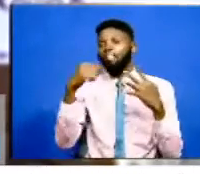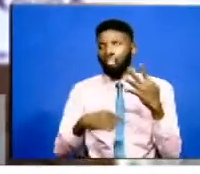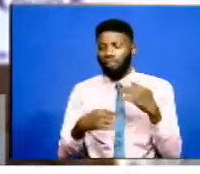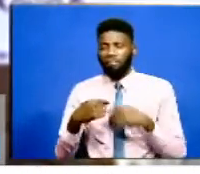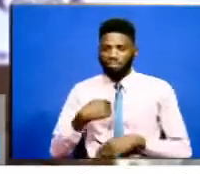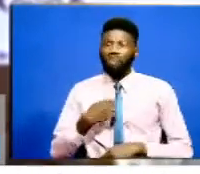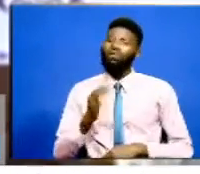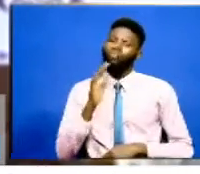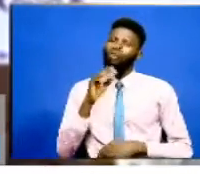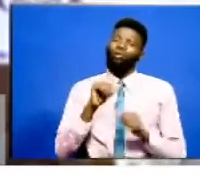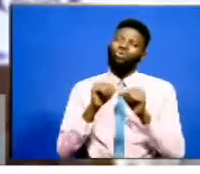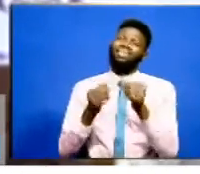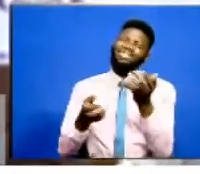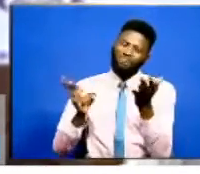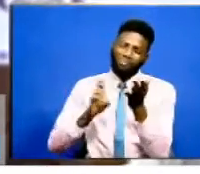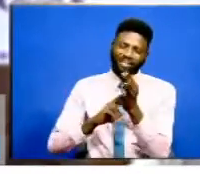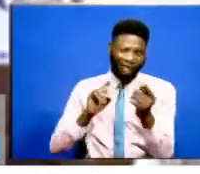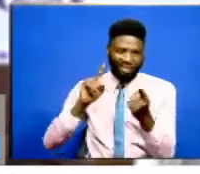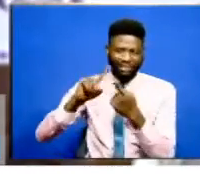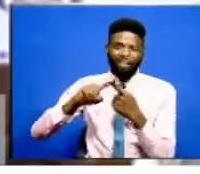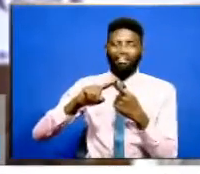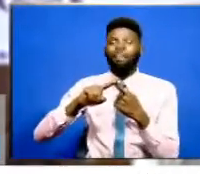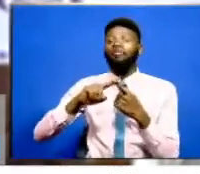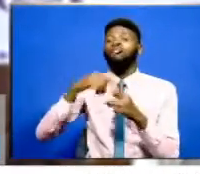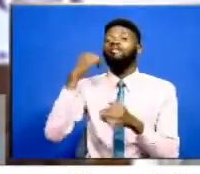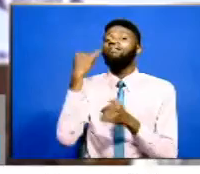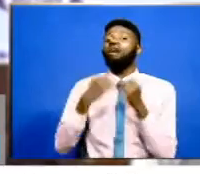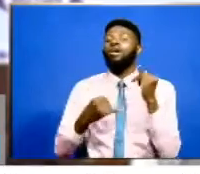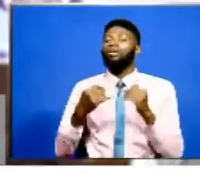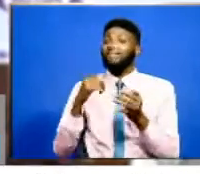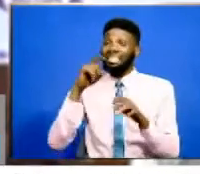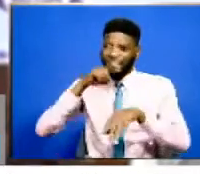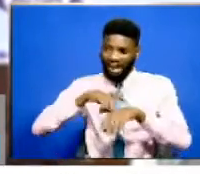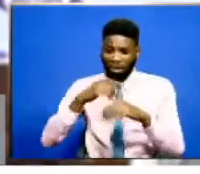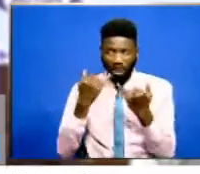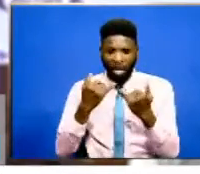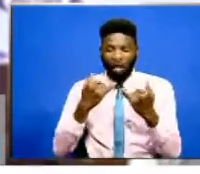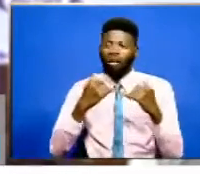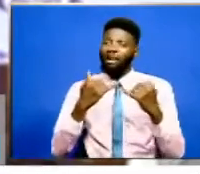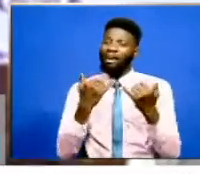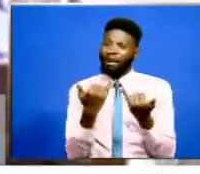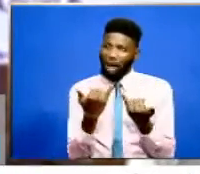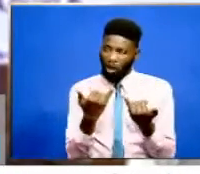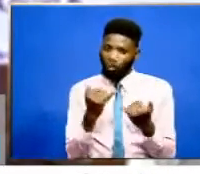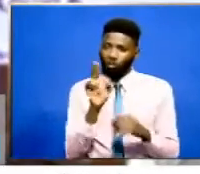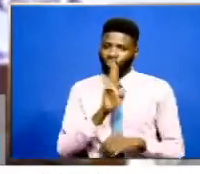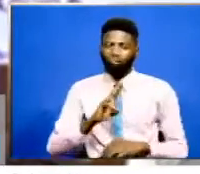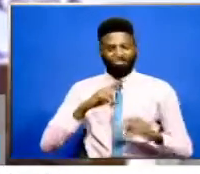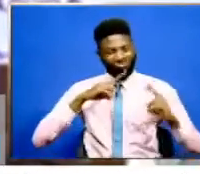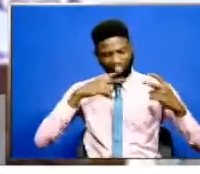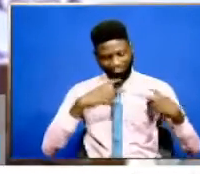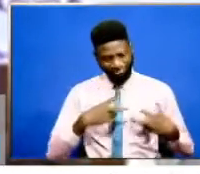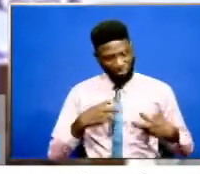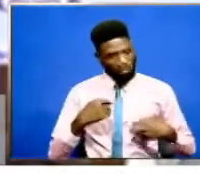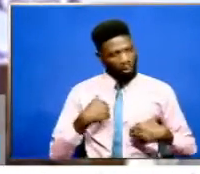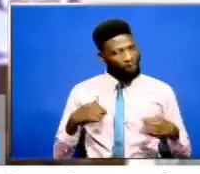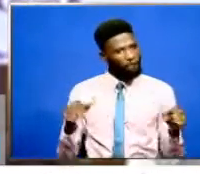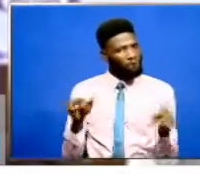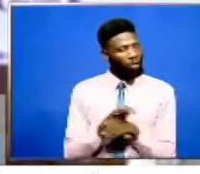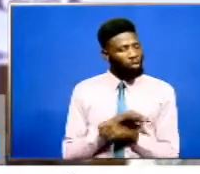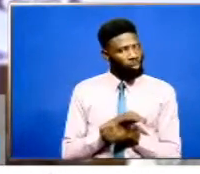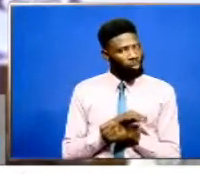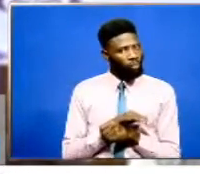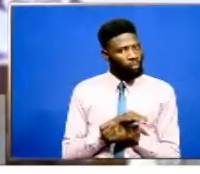the end. Let us take this time, look into ourselves. Am I complete? Do I